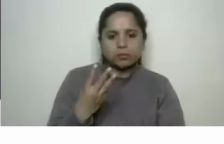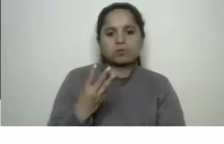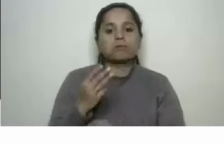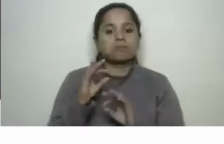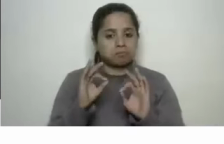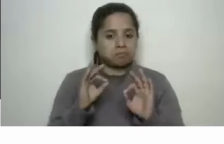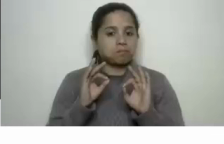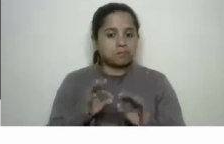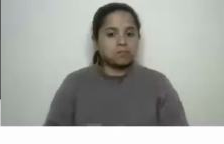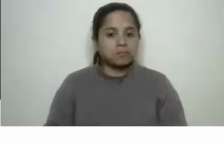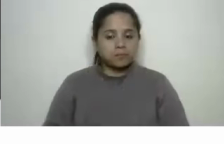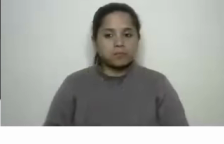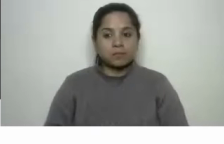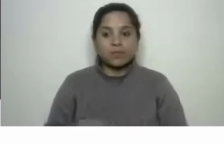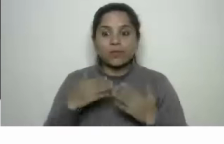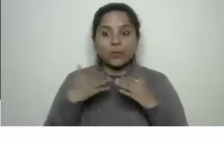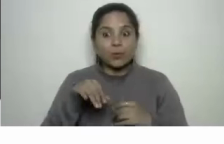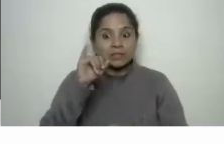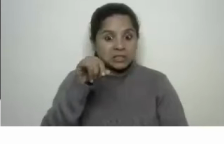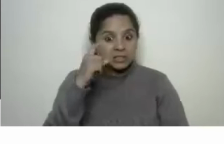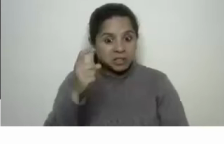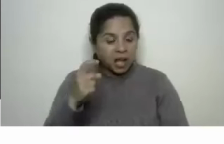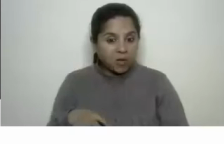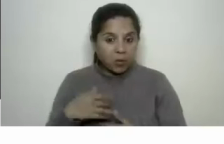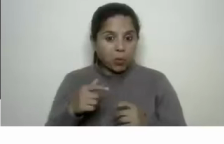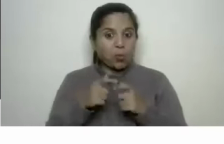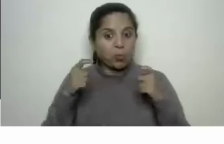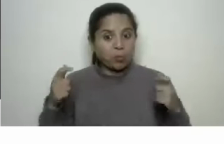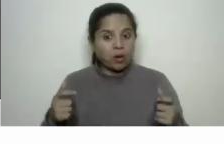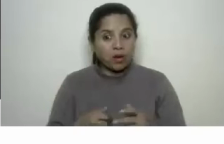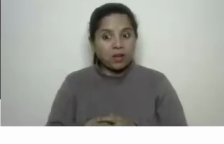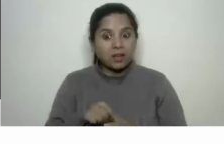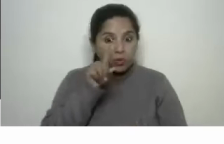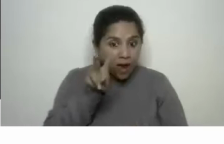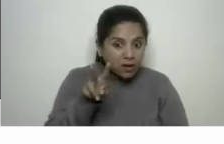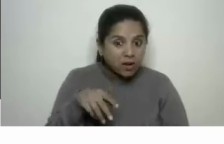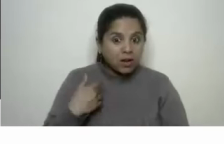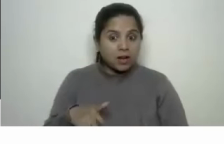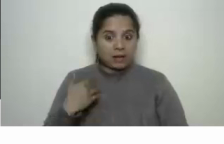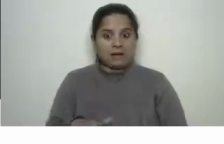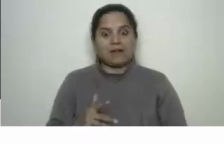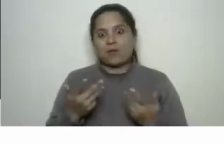Amazing. Oh my God, 6, 7. That's quite a lot. 12. That's